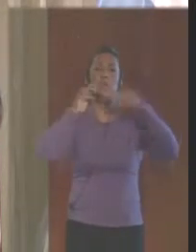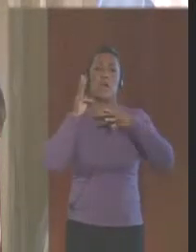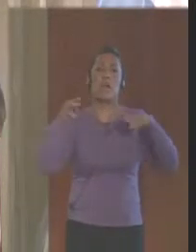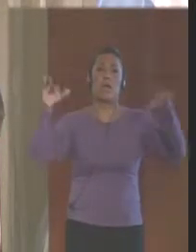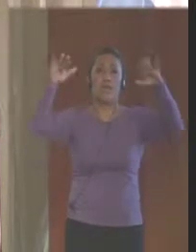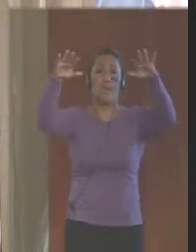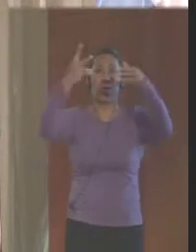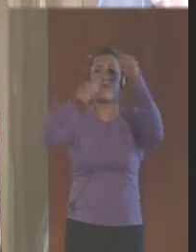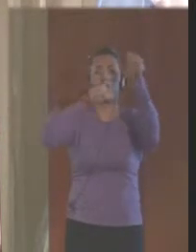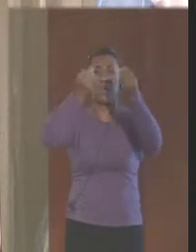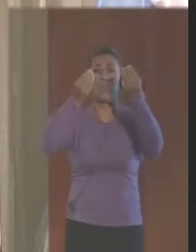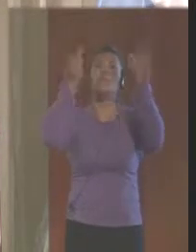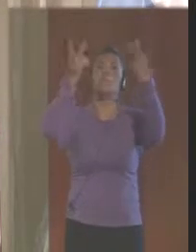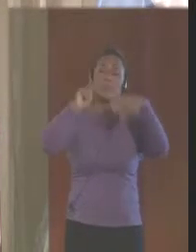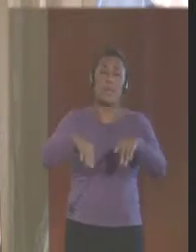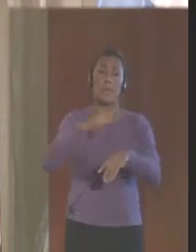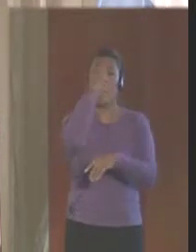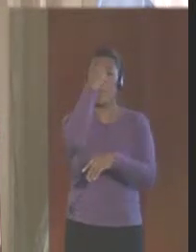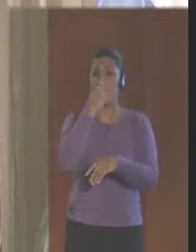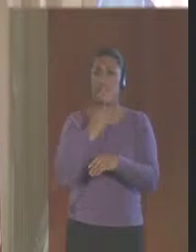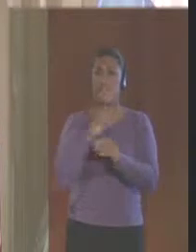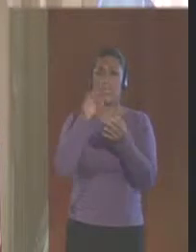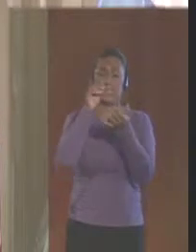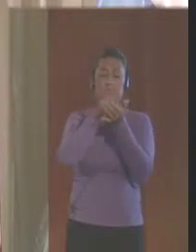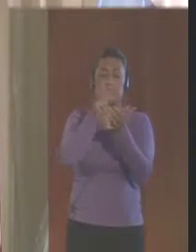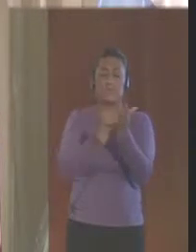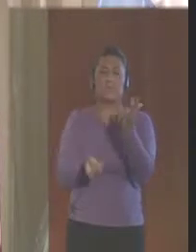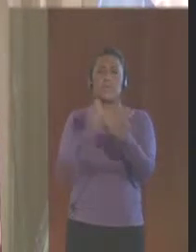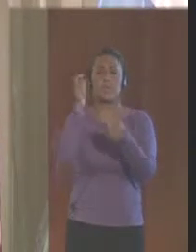our programs and policies to ensure that the